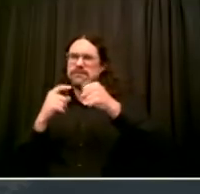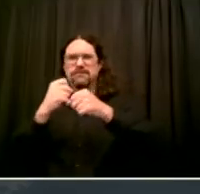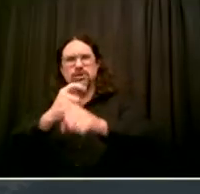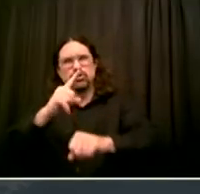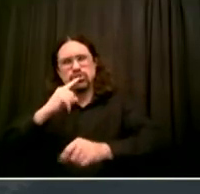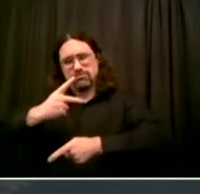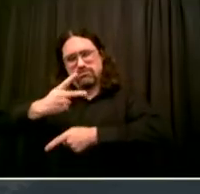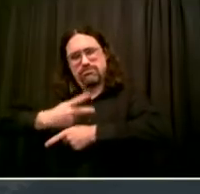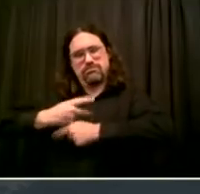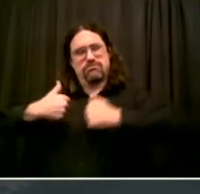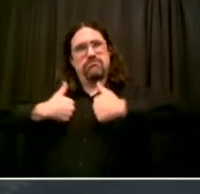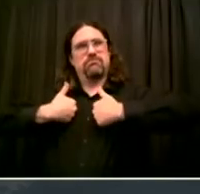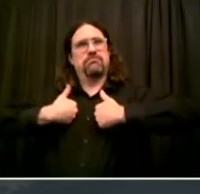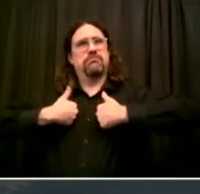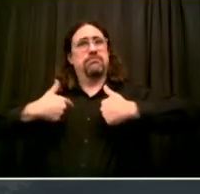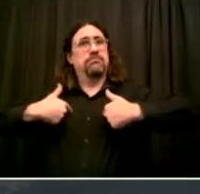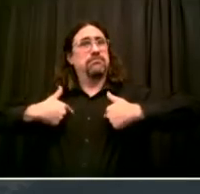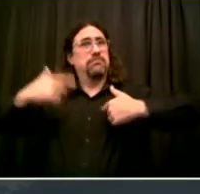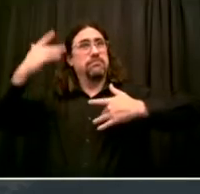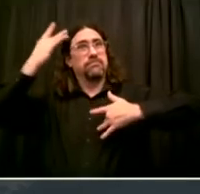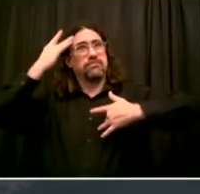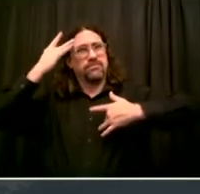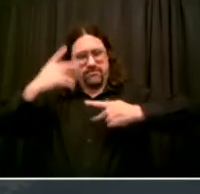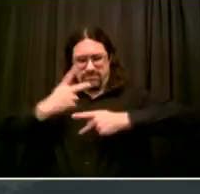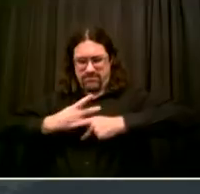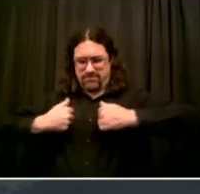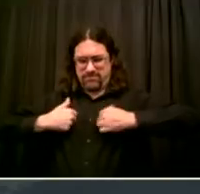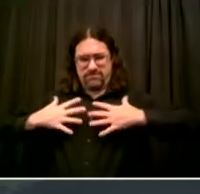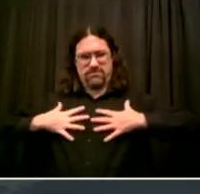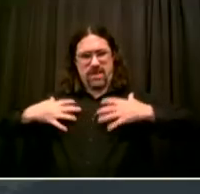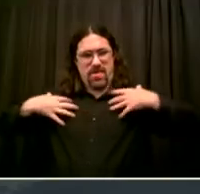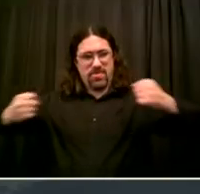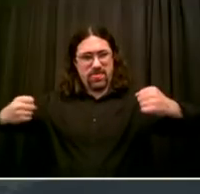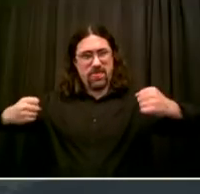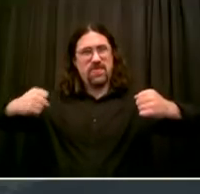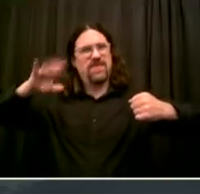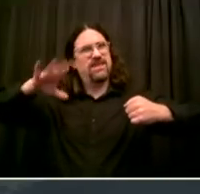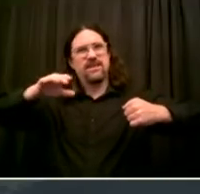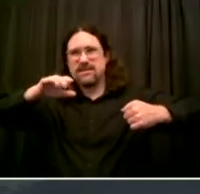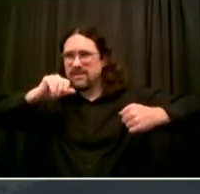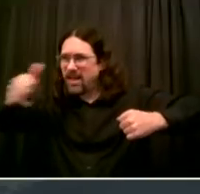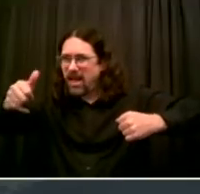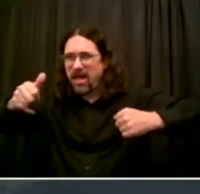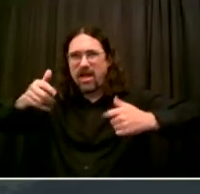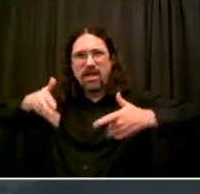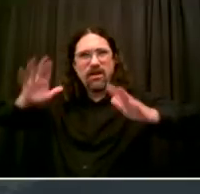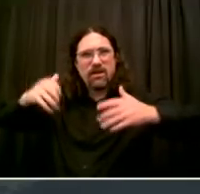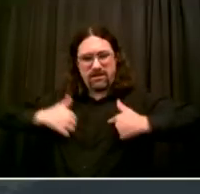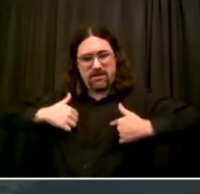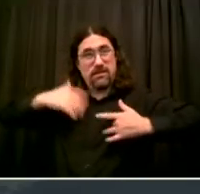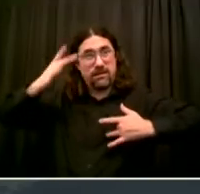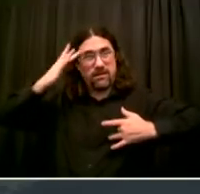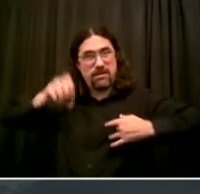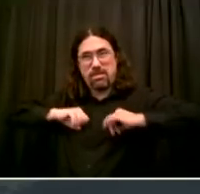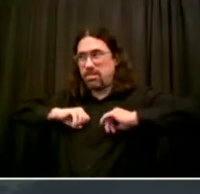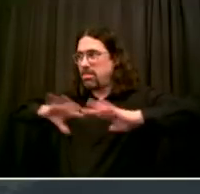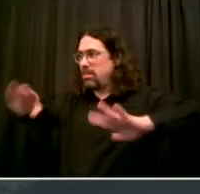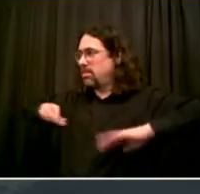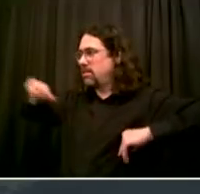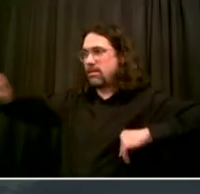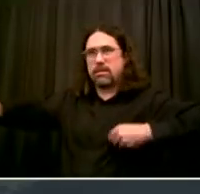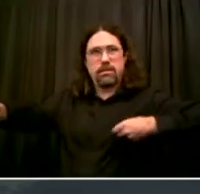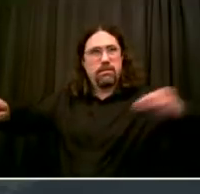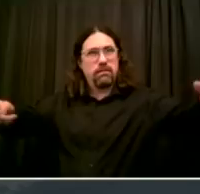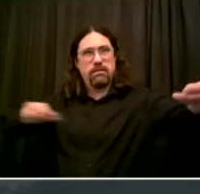disease inadvertently. And that's not easy, because we're New Yorkers. We are used to being close to the people in our lives. We